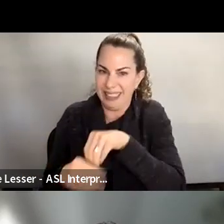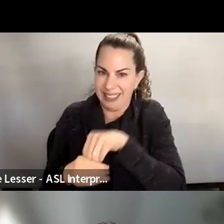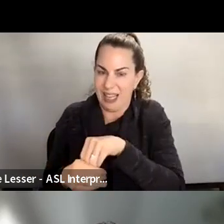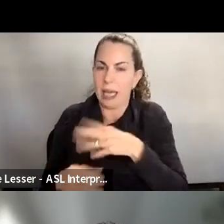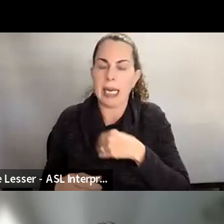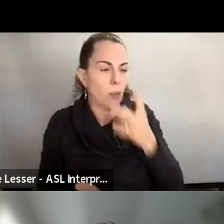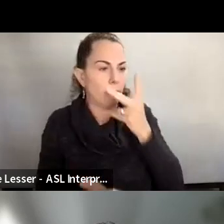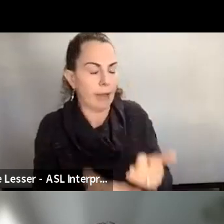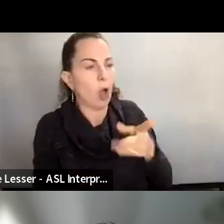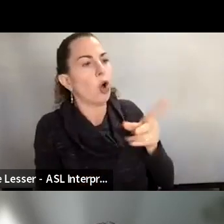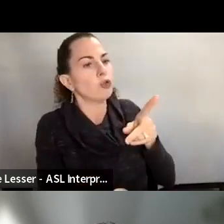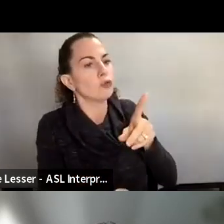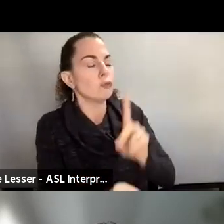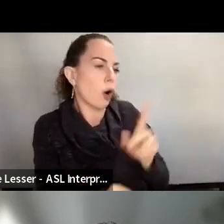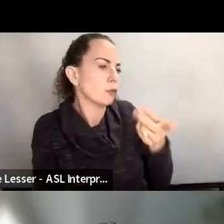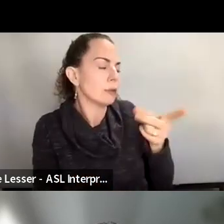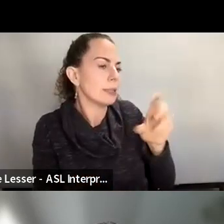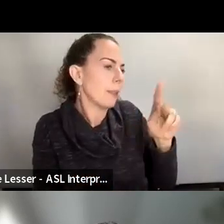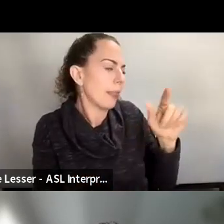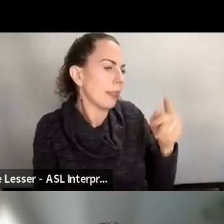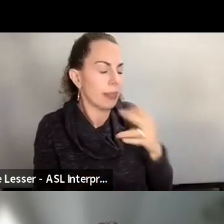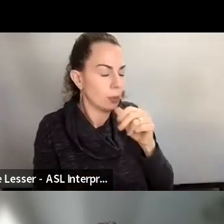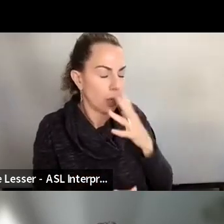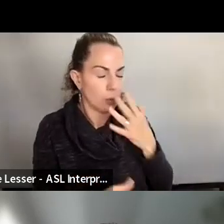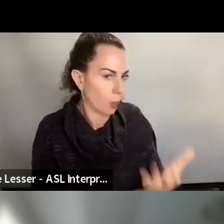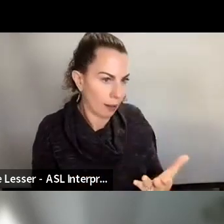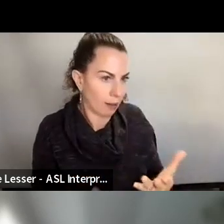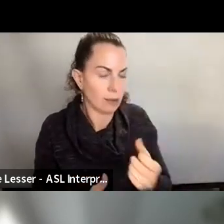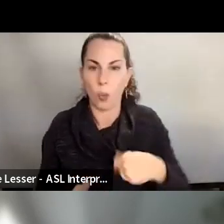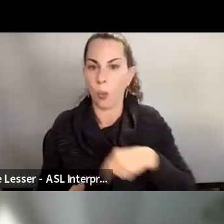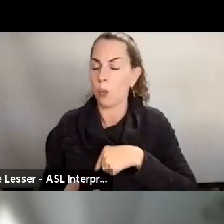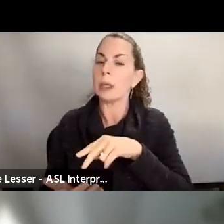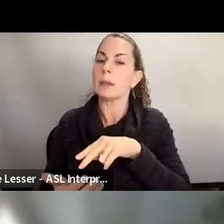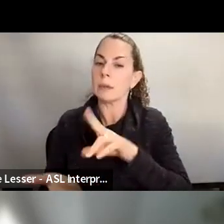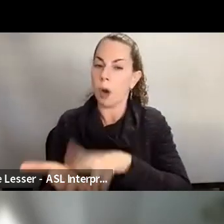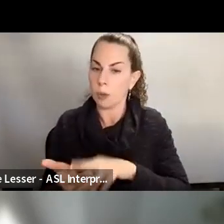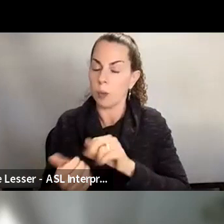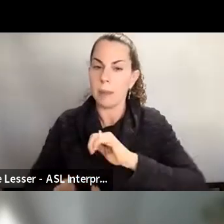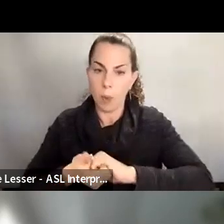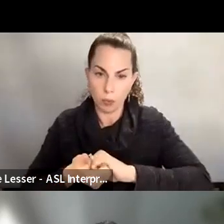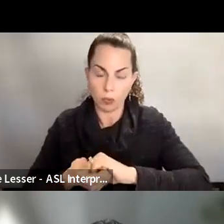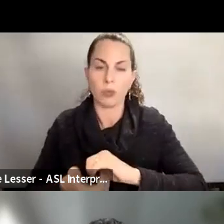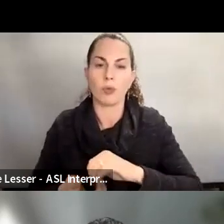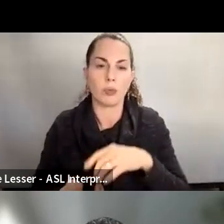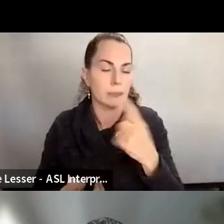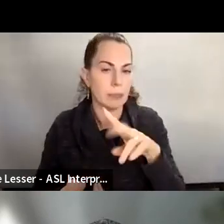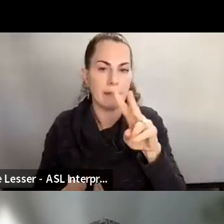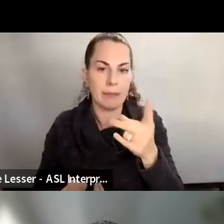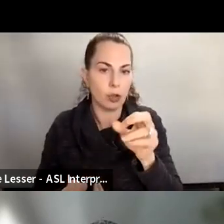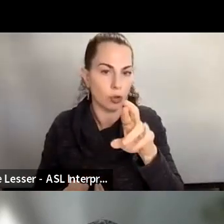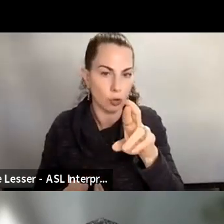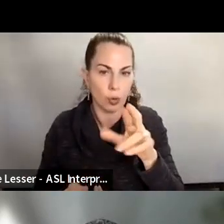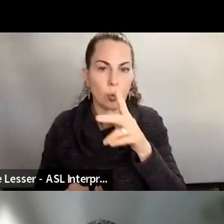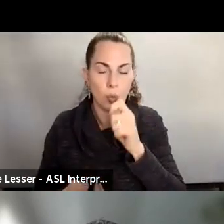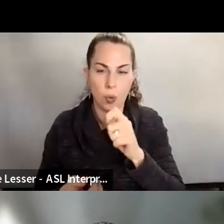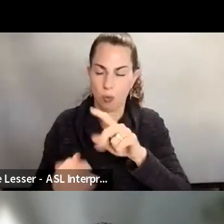and it would not go well. So we, contracted with a partner, a vendor that did nothing but assess language